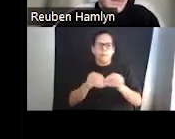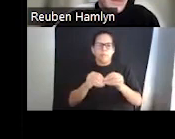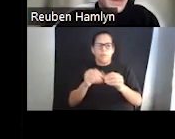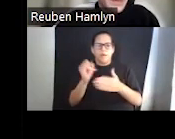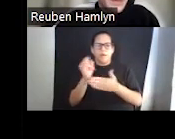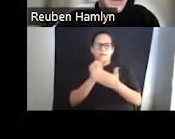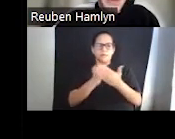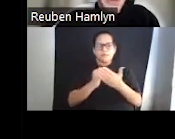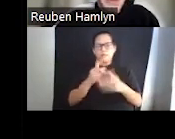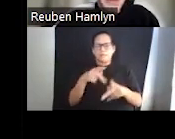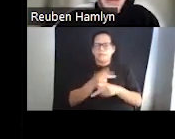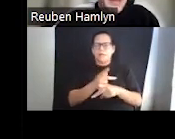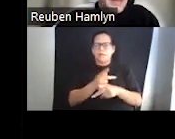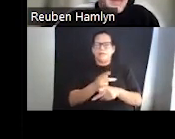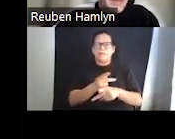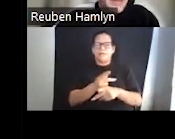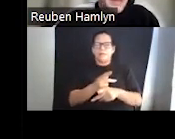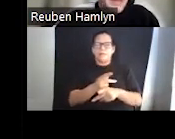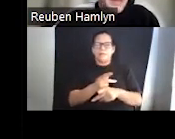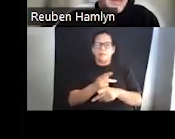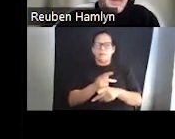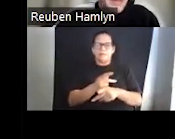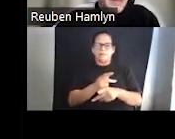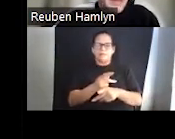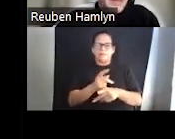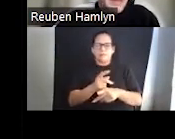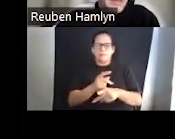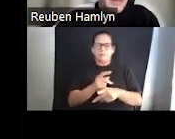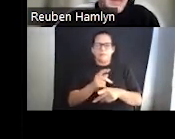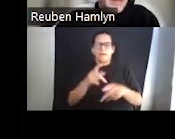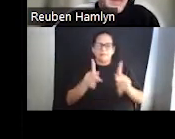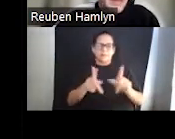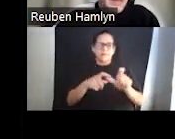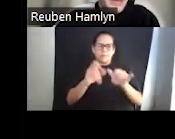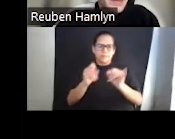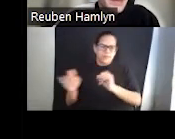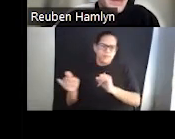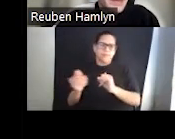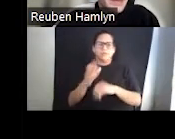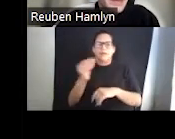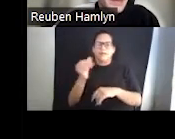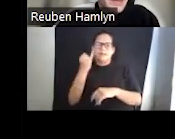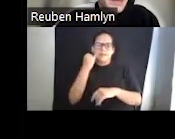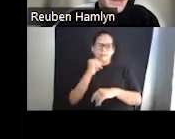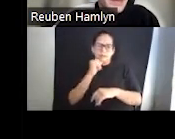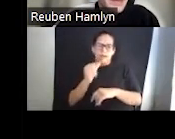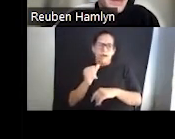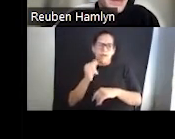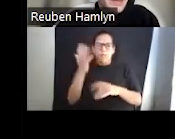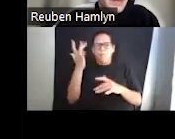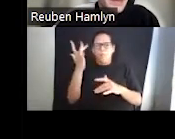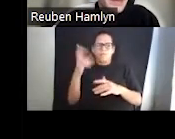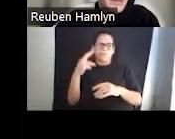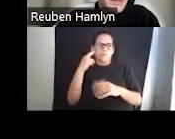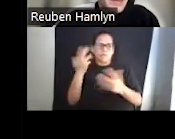artistic type of output? Is there informed consent from the individuals? And if not, why there